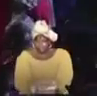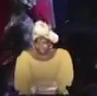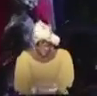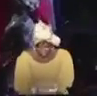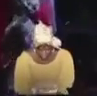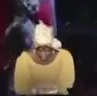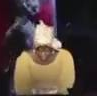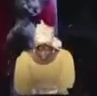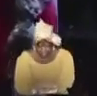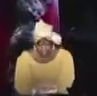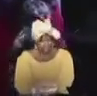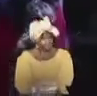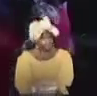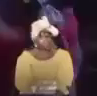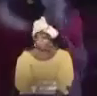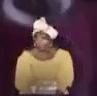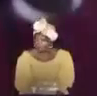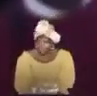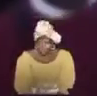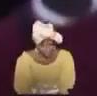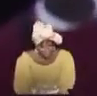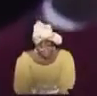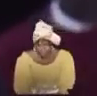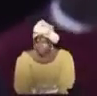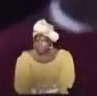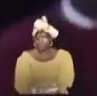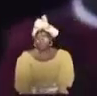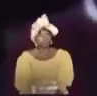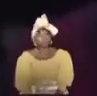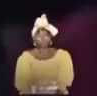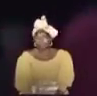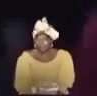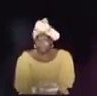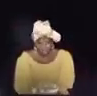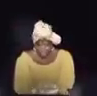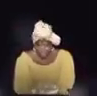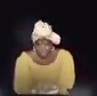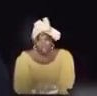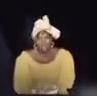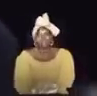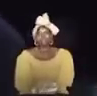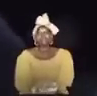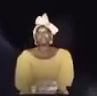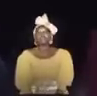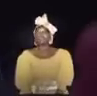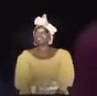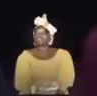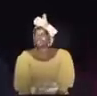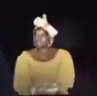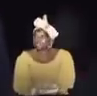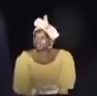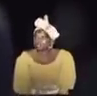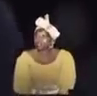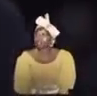Just wanna be with you. King of glory.